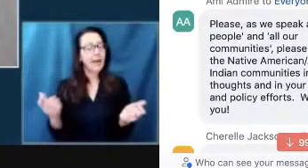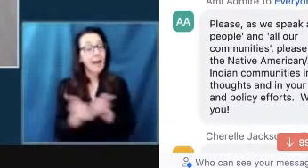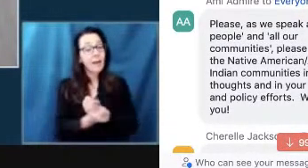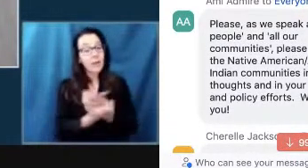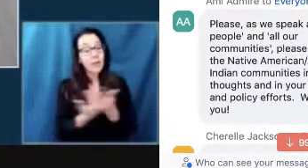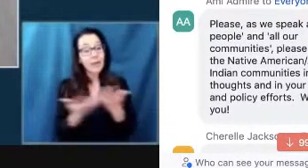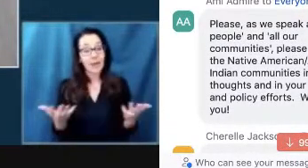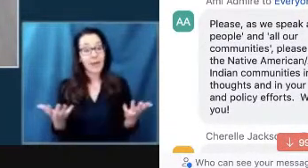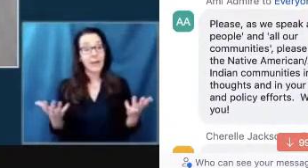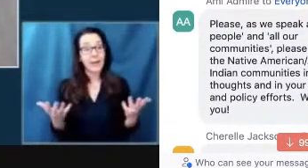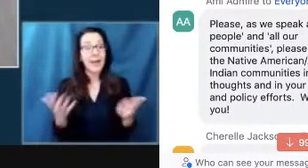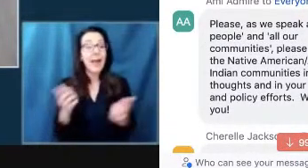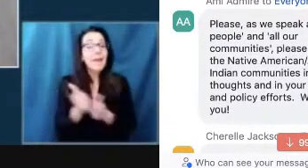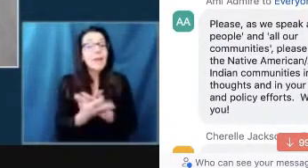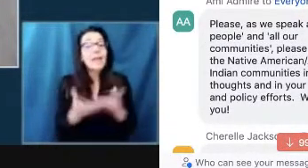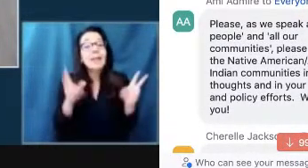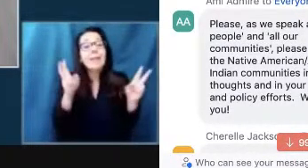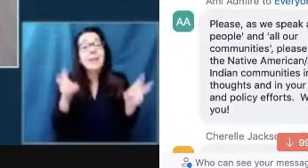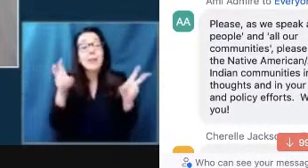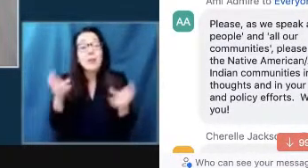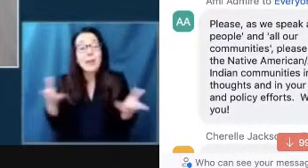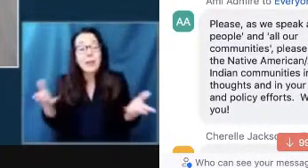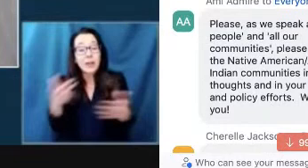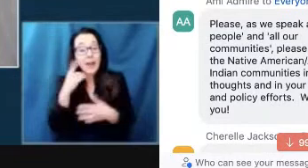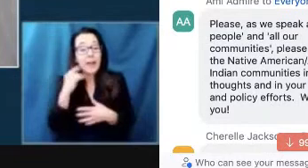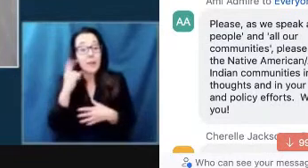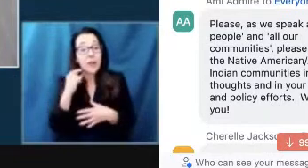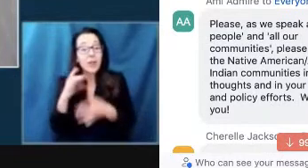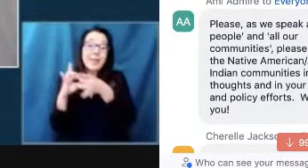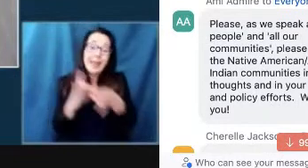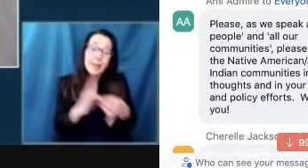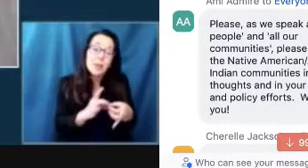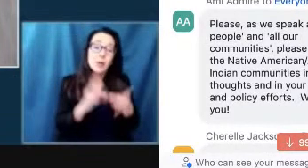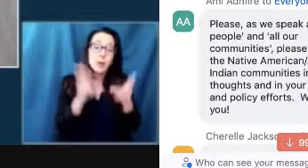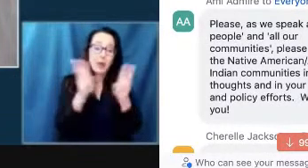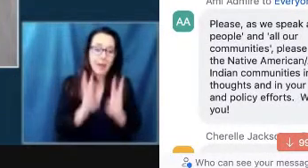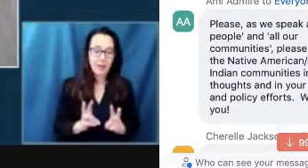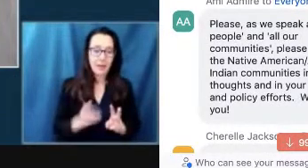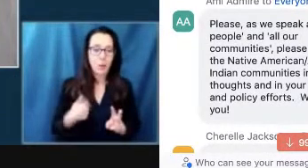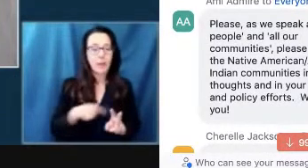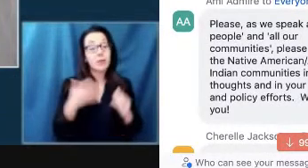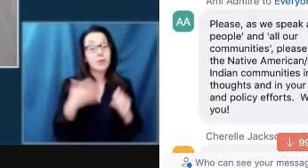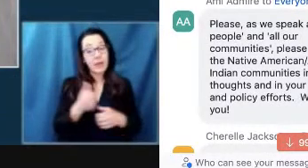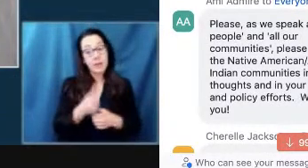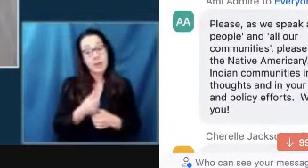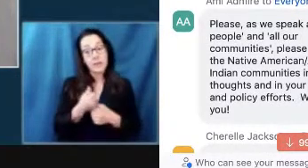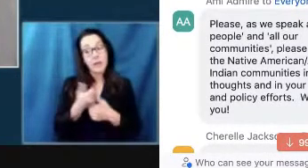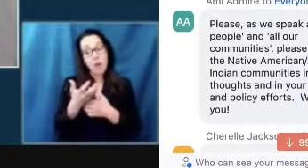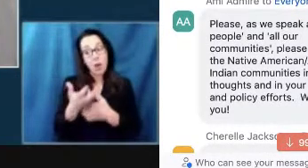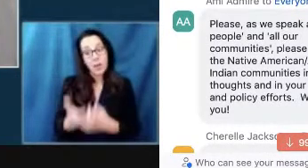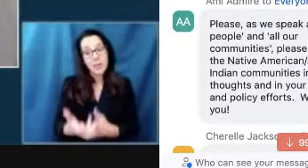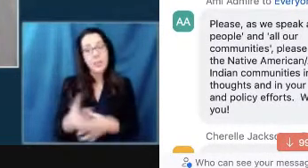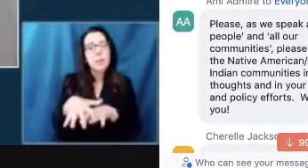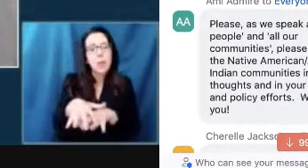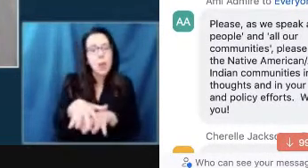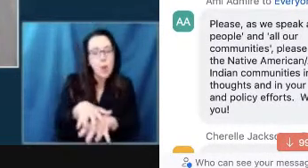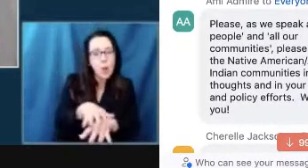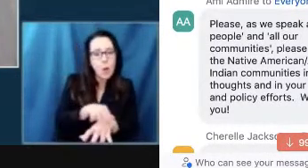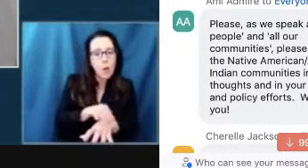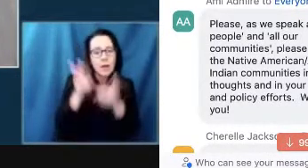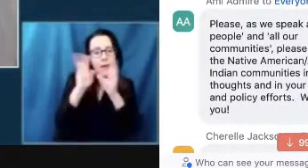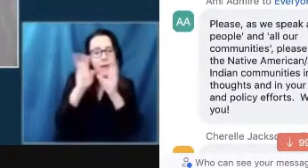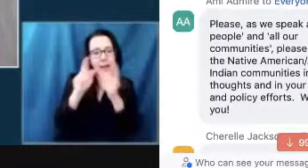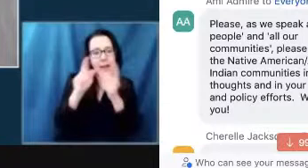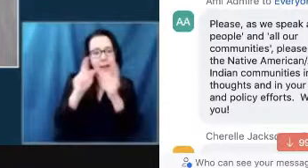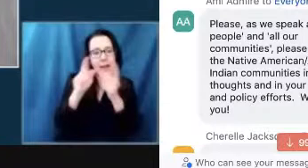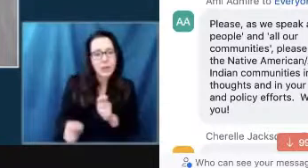climate element. We have been working hard in the past decade to slow climate change before it's too late. Now we have to add another